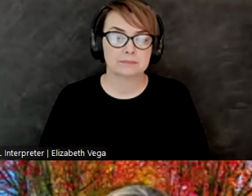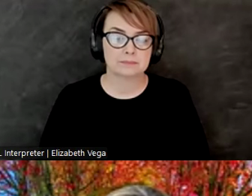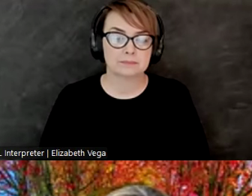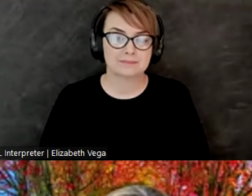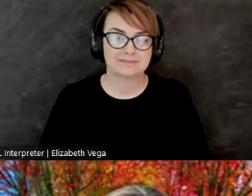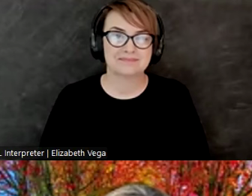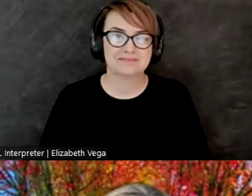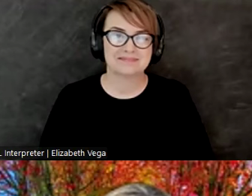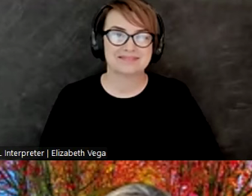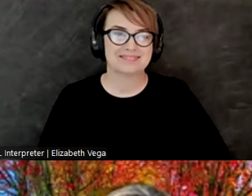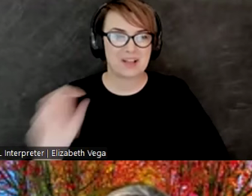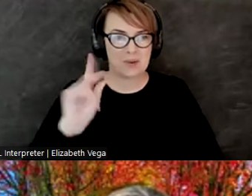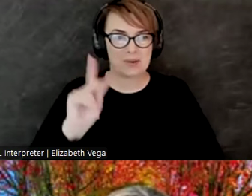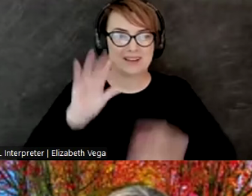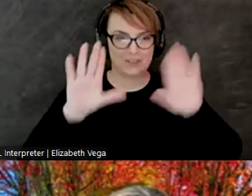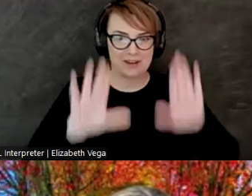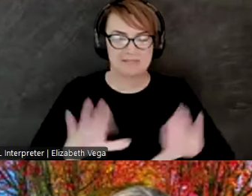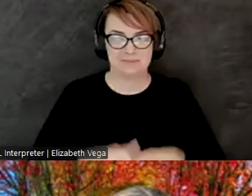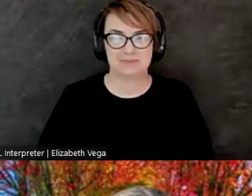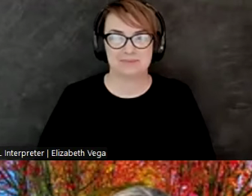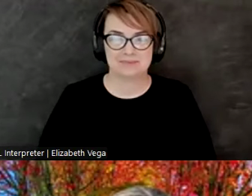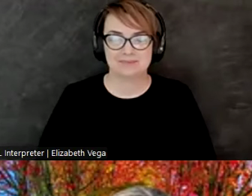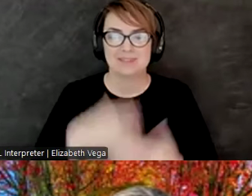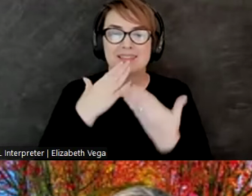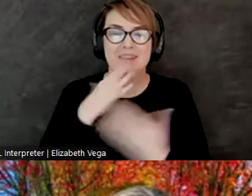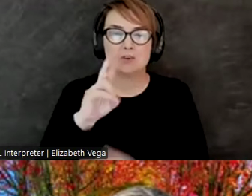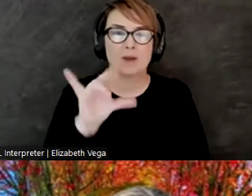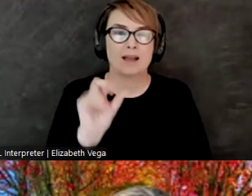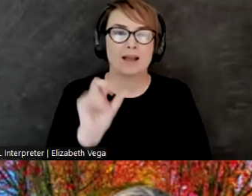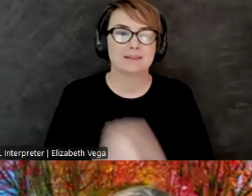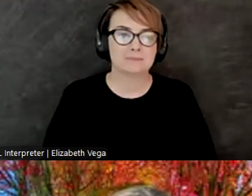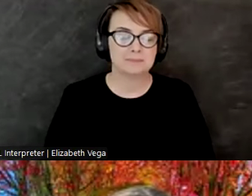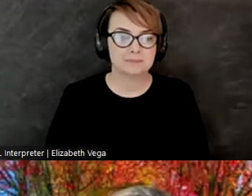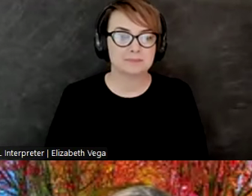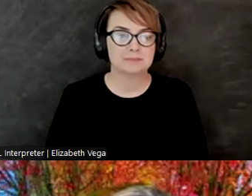Hey, okay, great. Thanks, Ryan. All right.